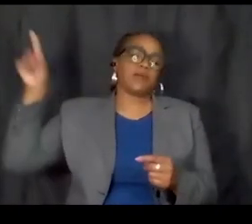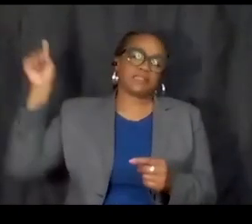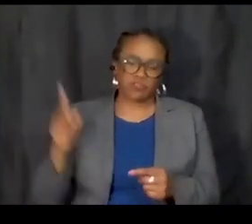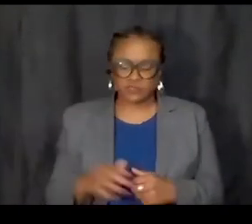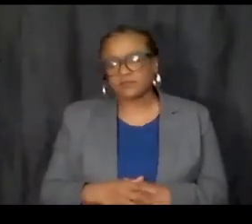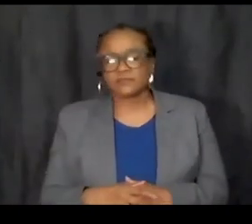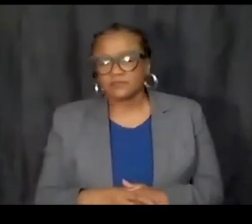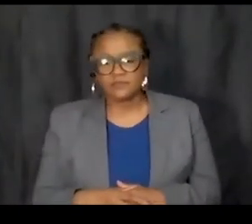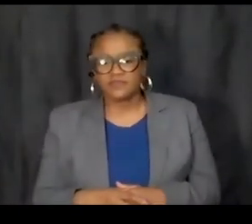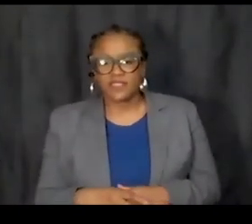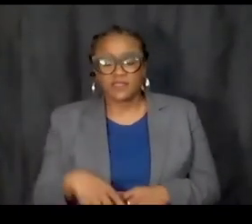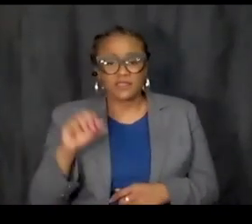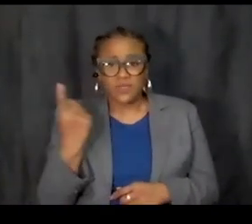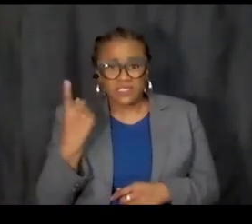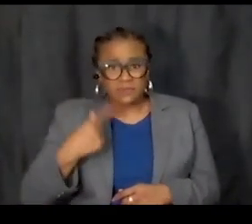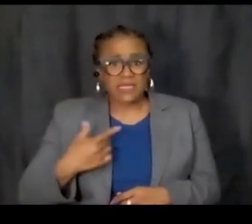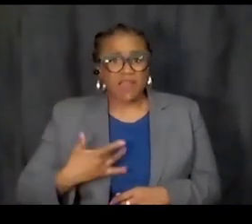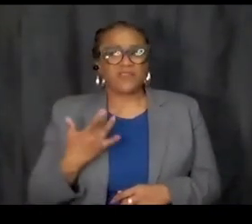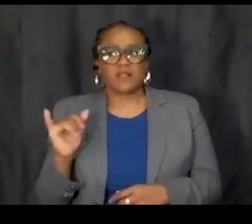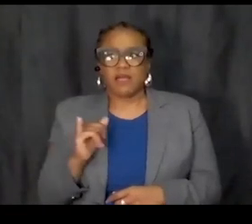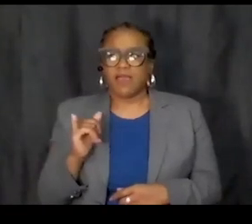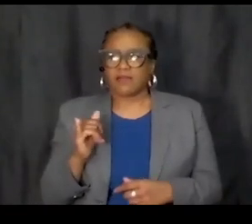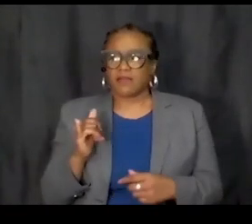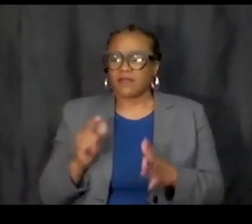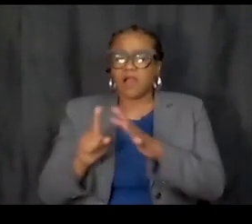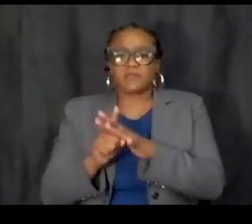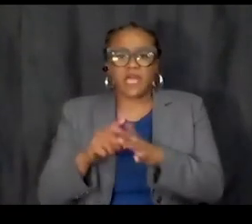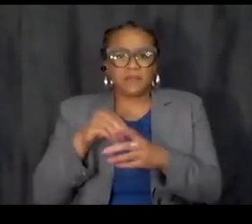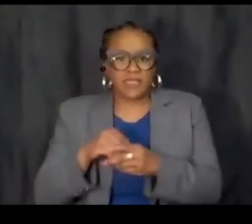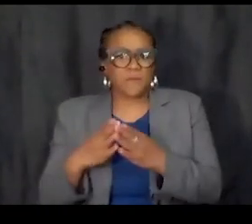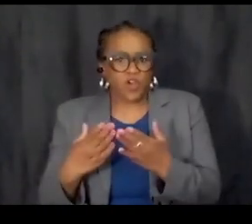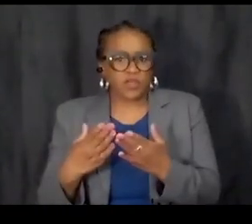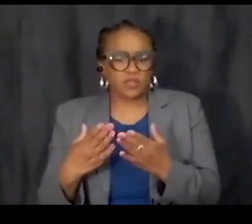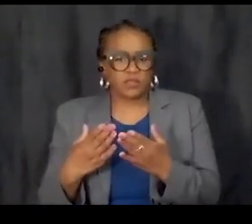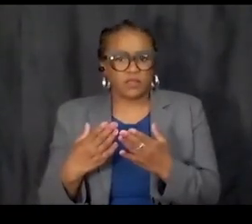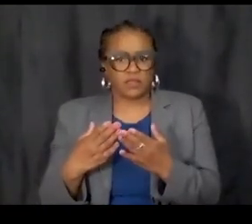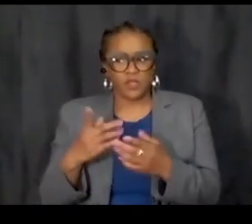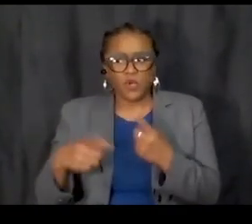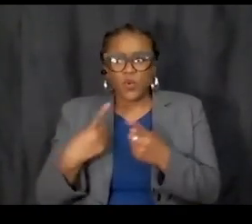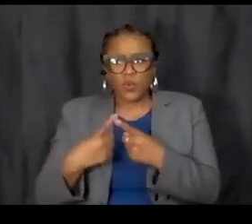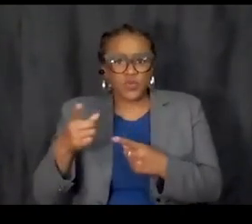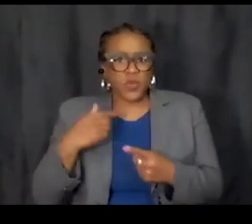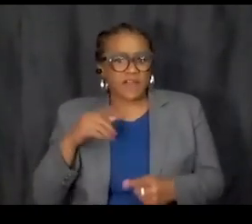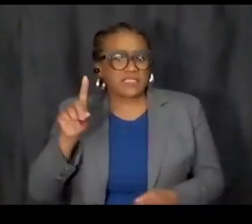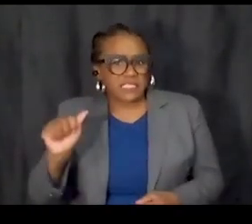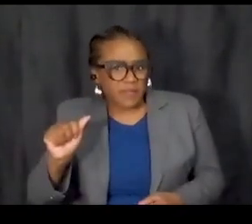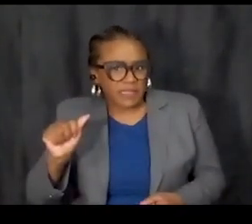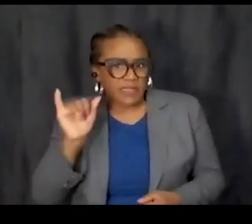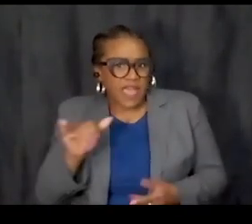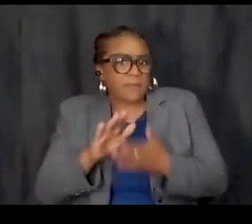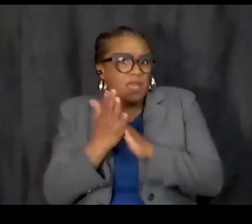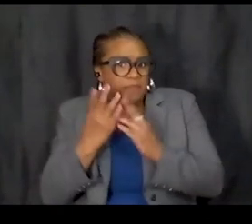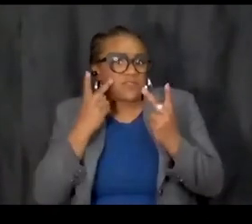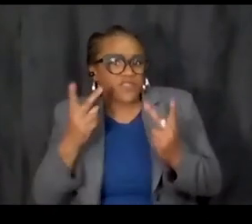It's something that I feel like comes up in the book as far as the visit when you have a disability that becomes visible at times. Mm-hmm. And it's